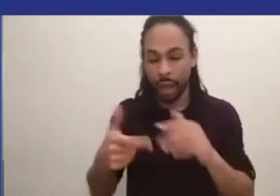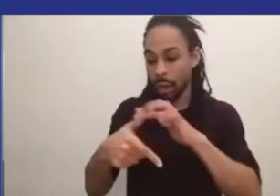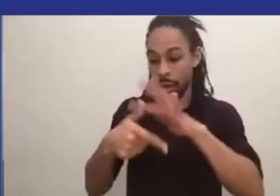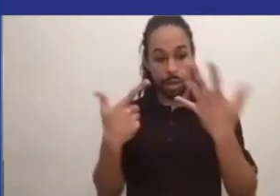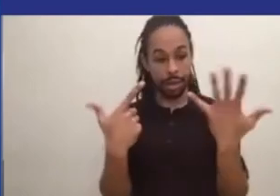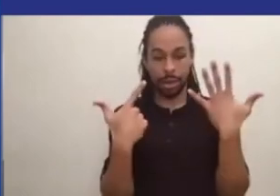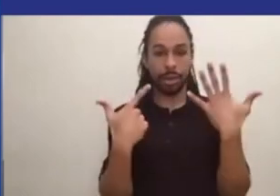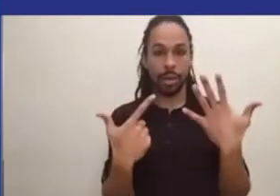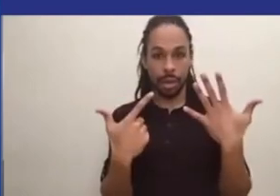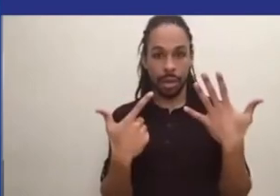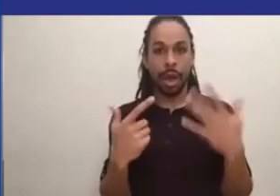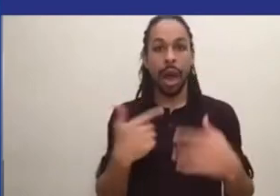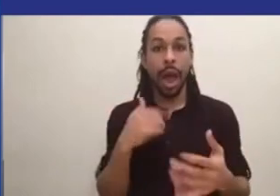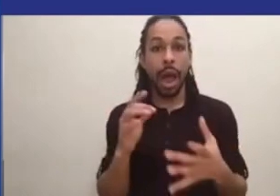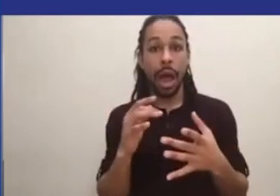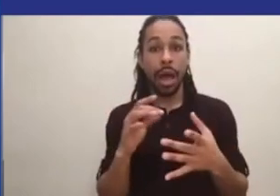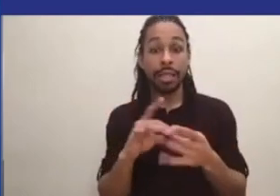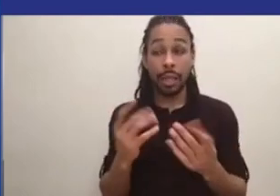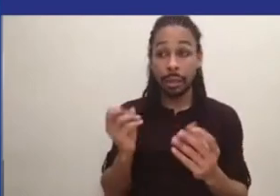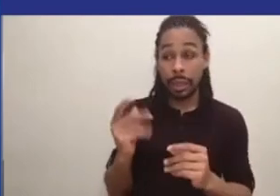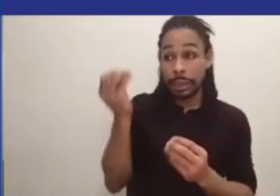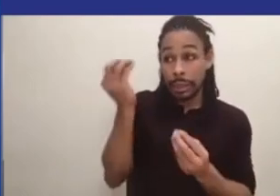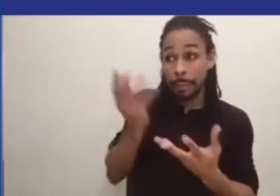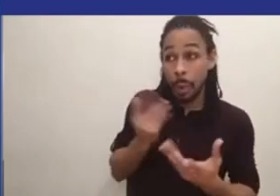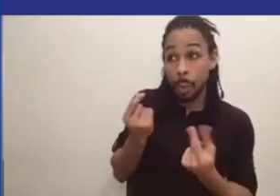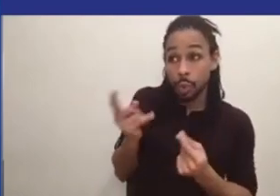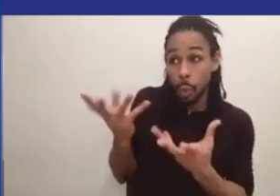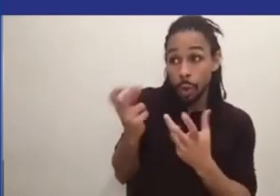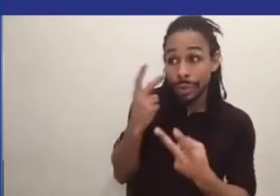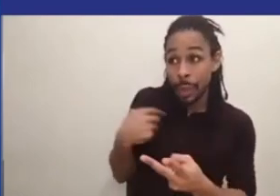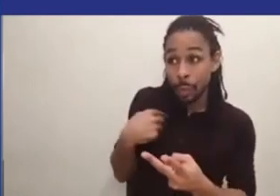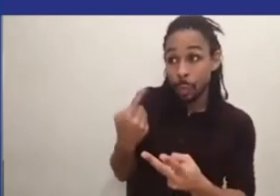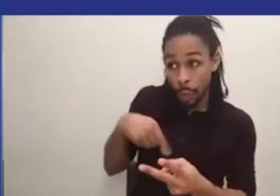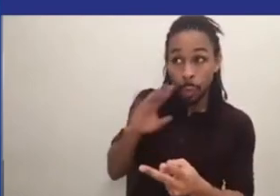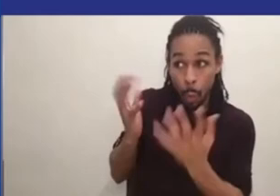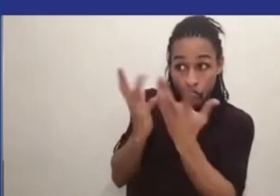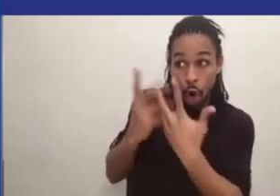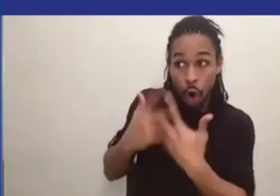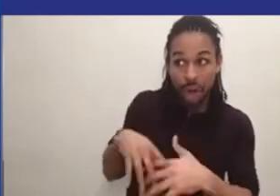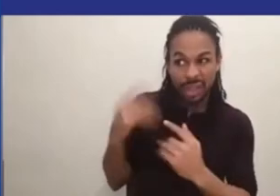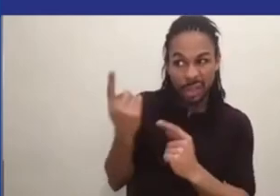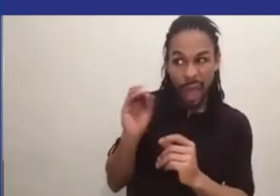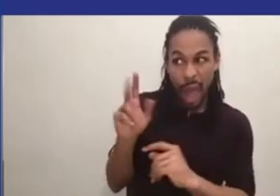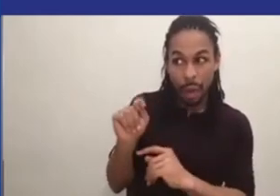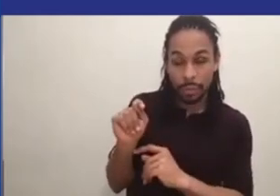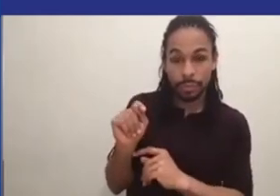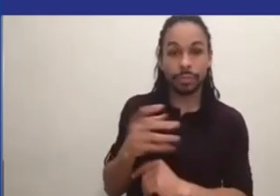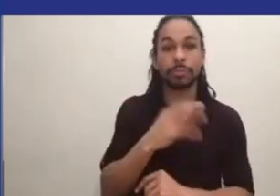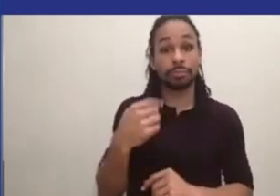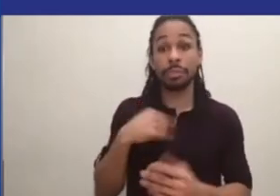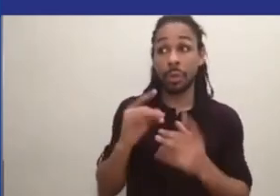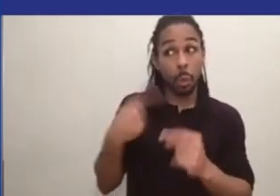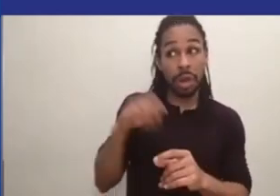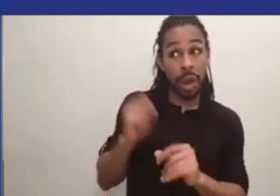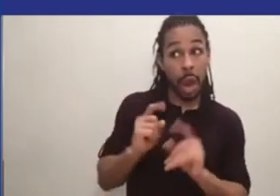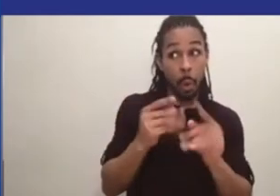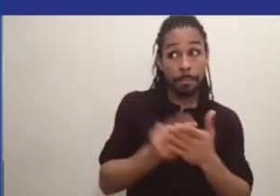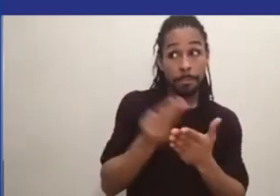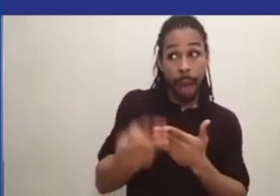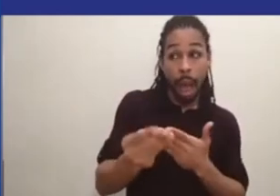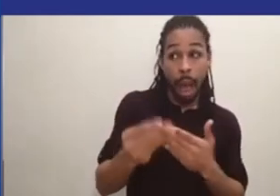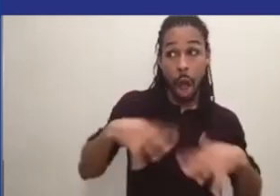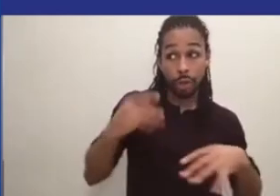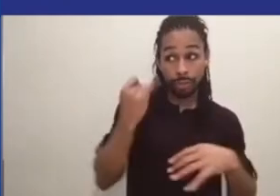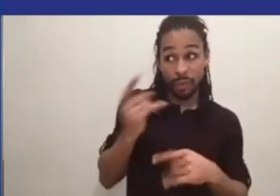tell me what you would like to see and we'll work something out. Right? And we can even go buy costumes. You have that in the budget.